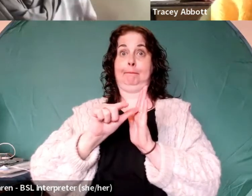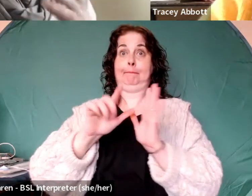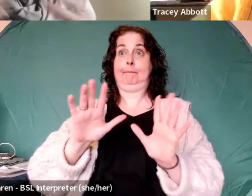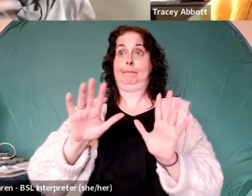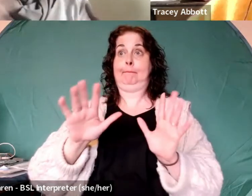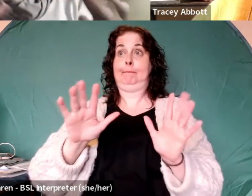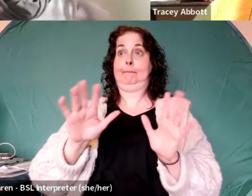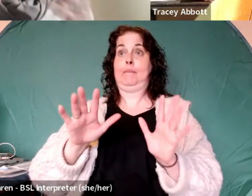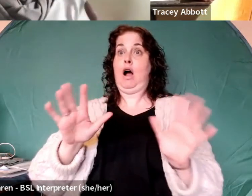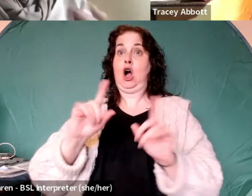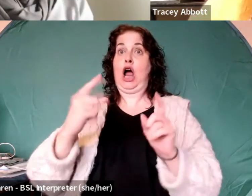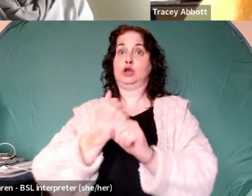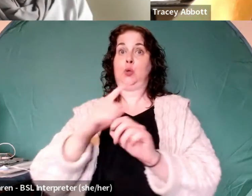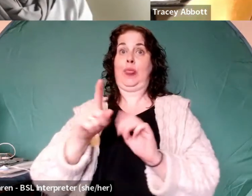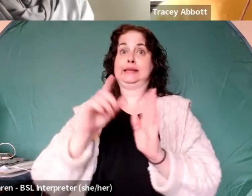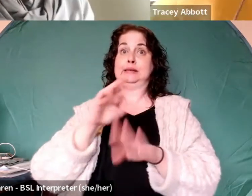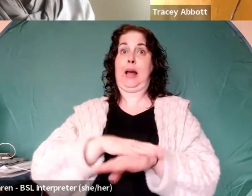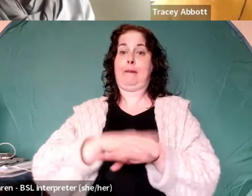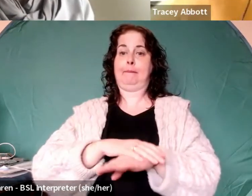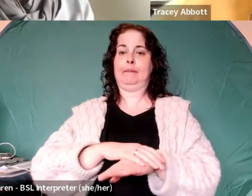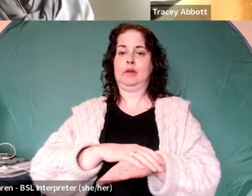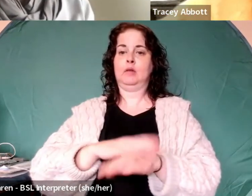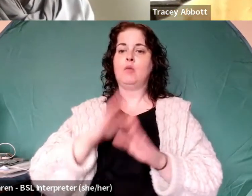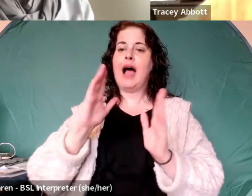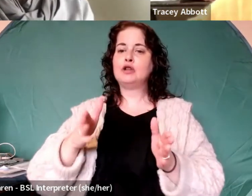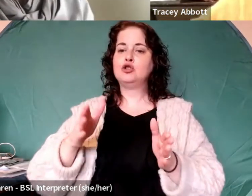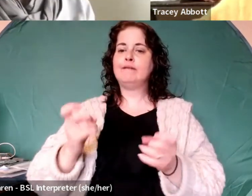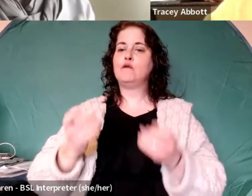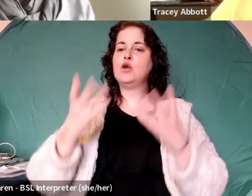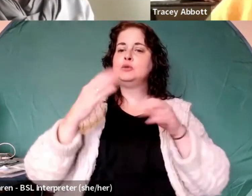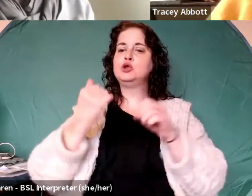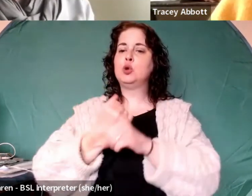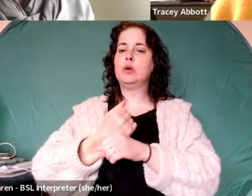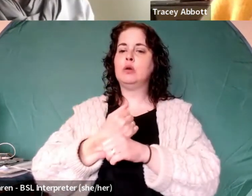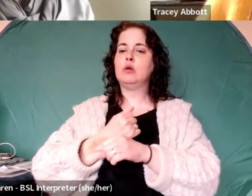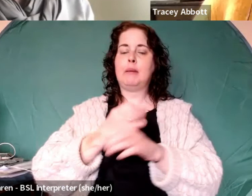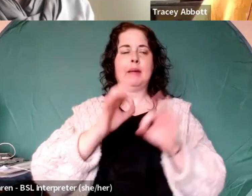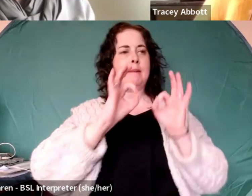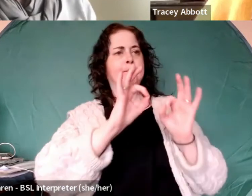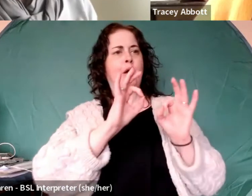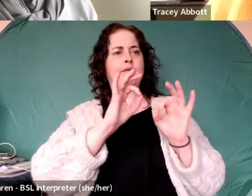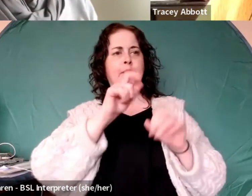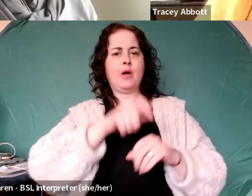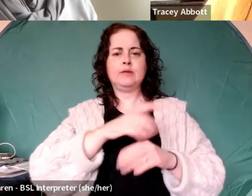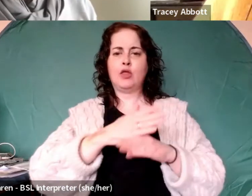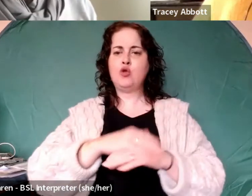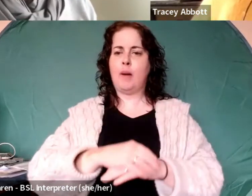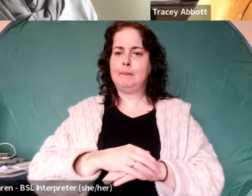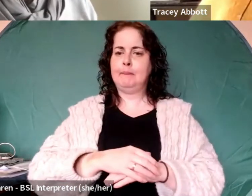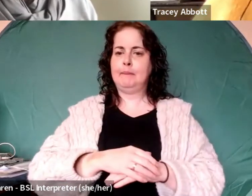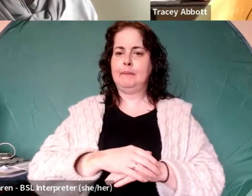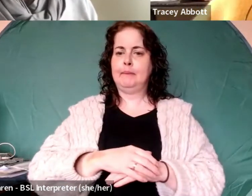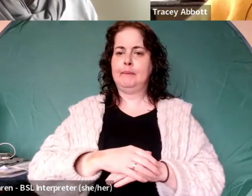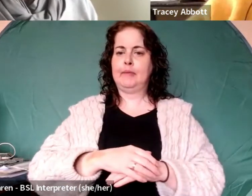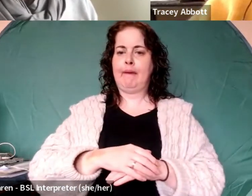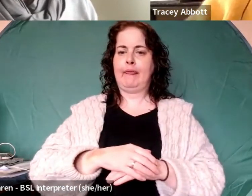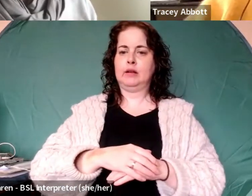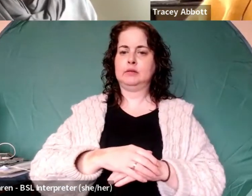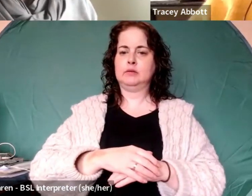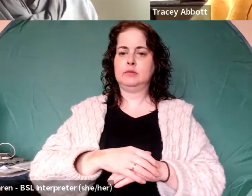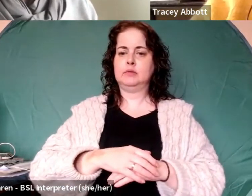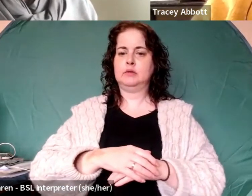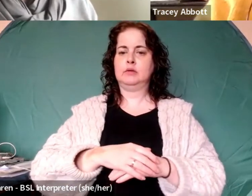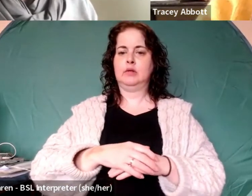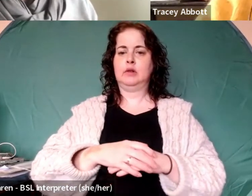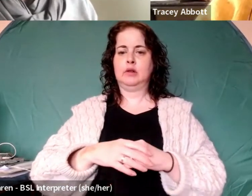think, oh, I can't do this because it's timed. Whereas actually, given freedom to do it, you might be the absolute best candidate. And it doesn't fit into the role anyway. It's